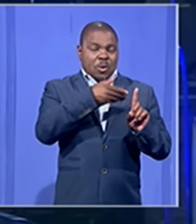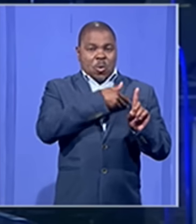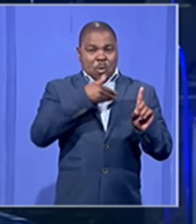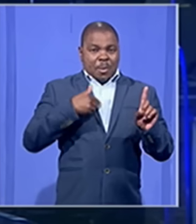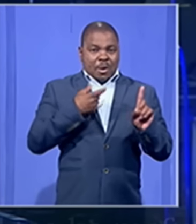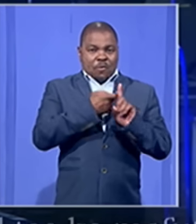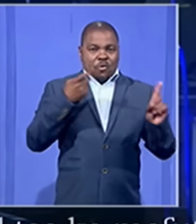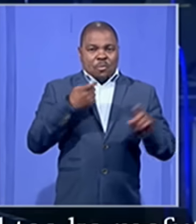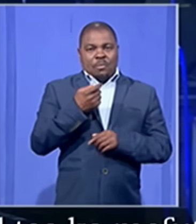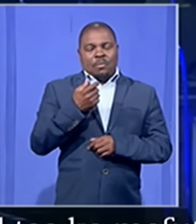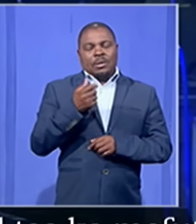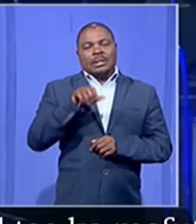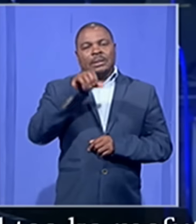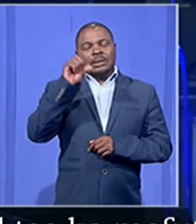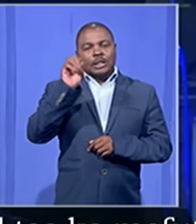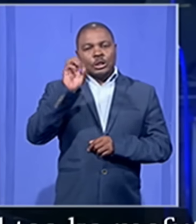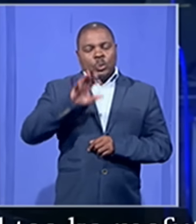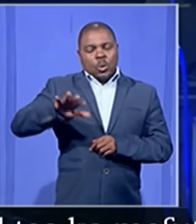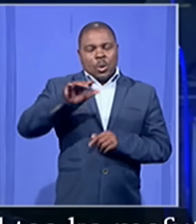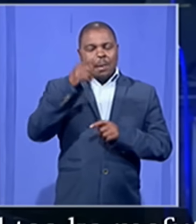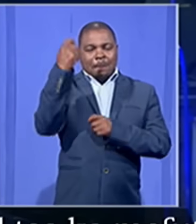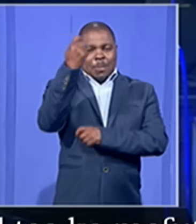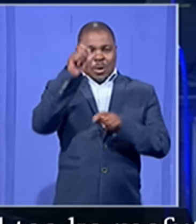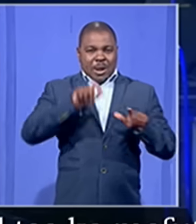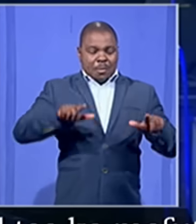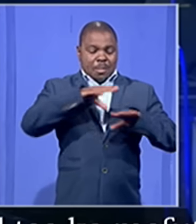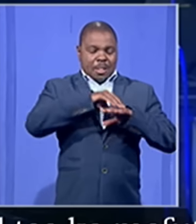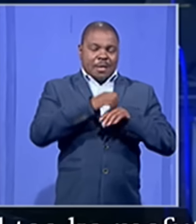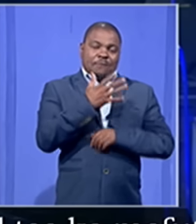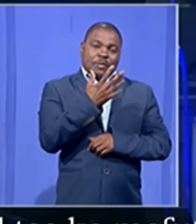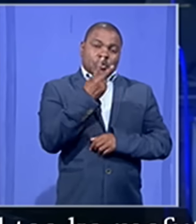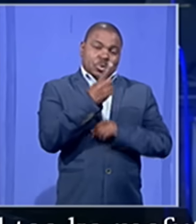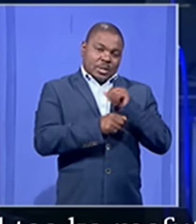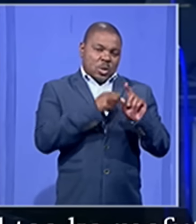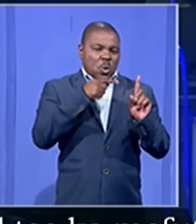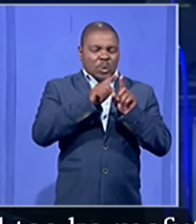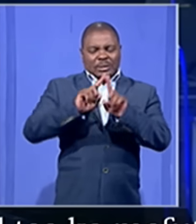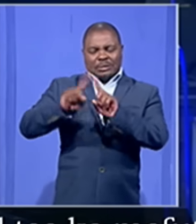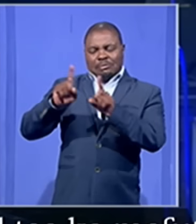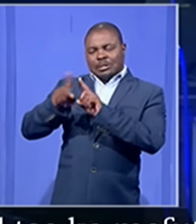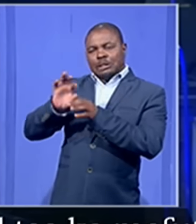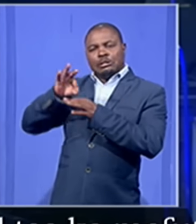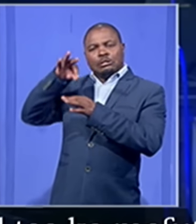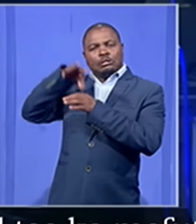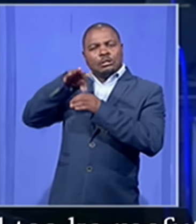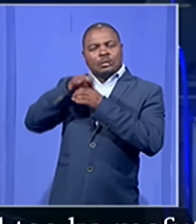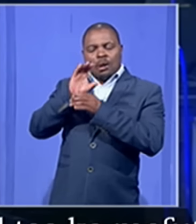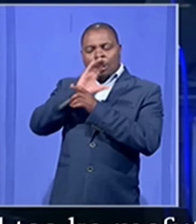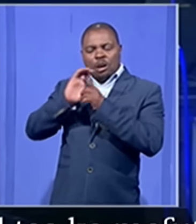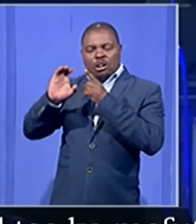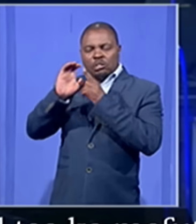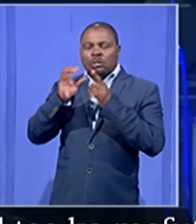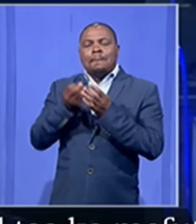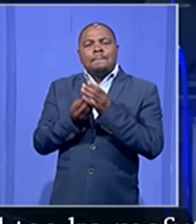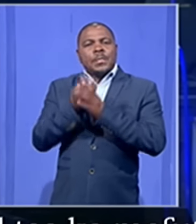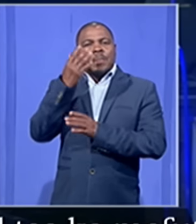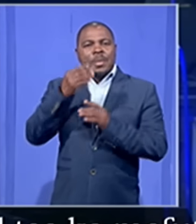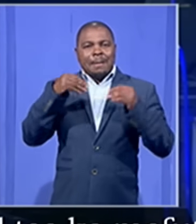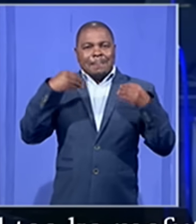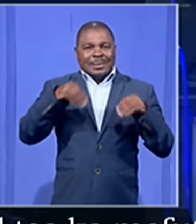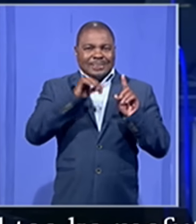52 wa kwa Seshego gaufi le Polokwane kwa Limpopo o dira ditee tse di farologaneng tsa melemo ya setso. Leina la kgwebo ya